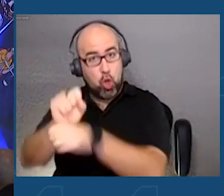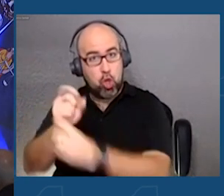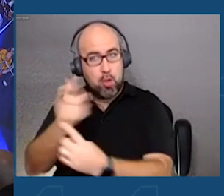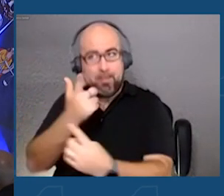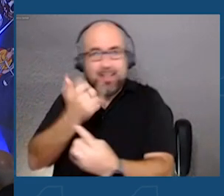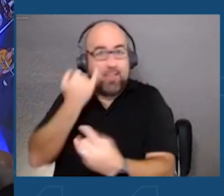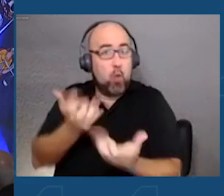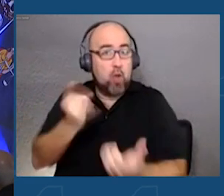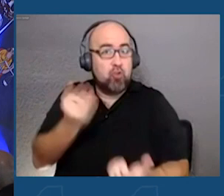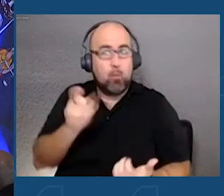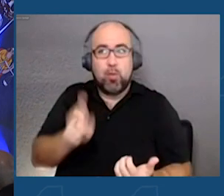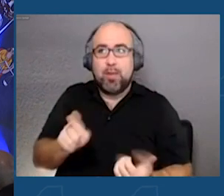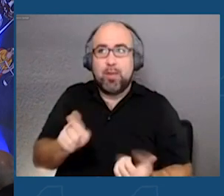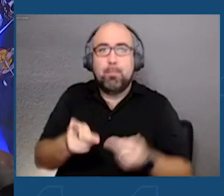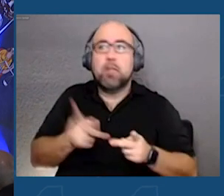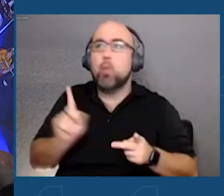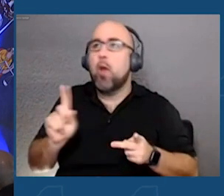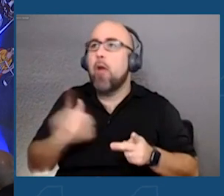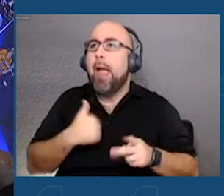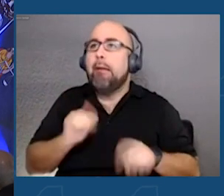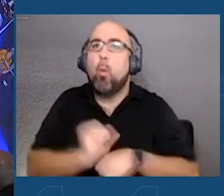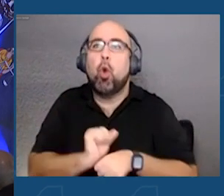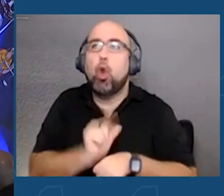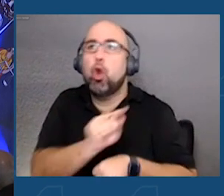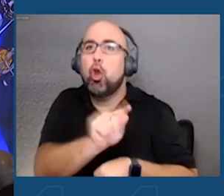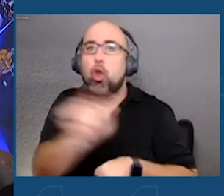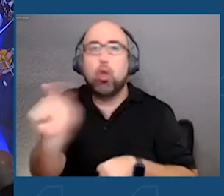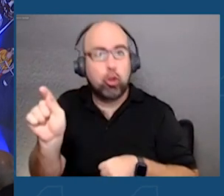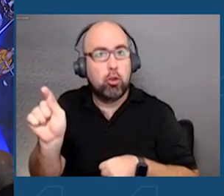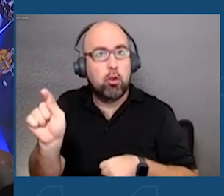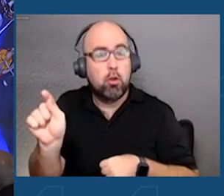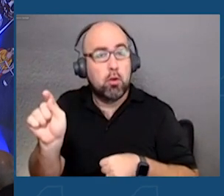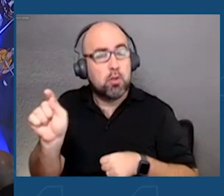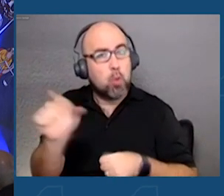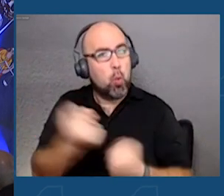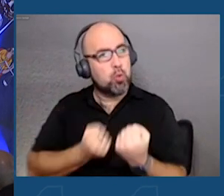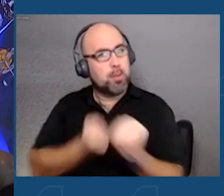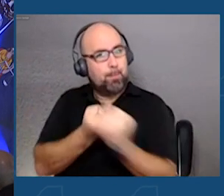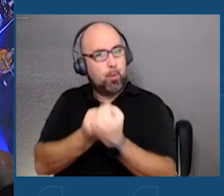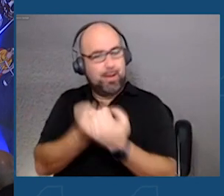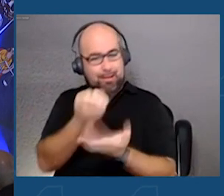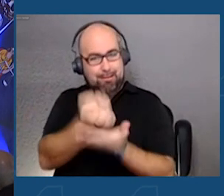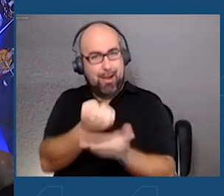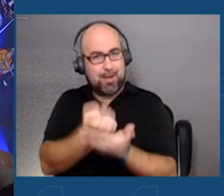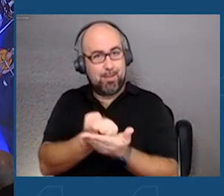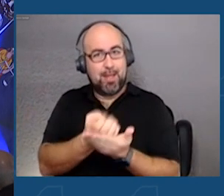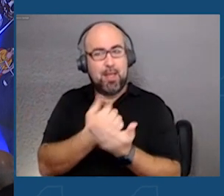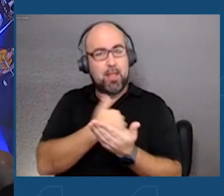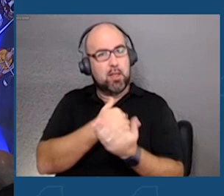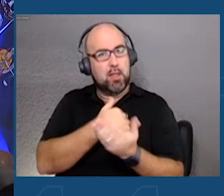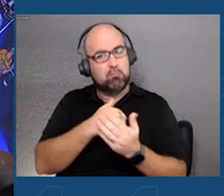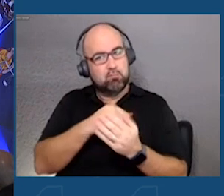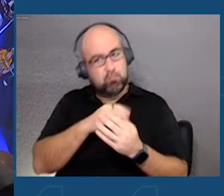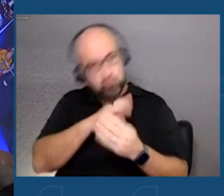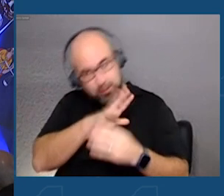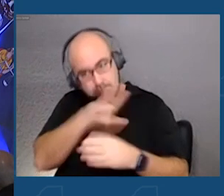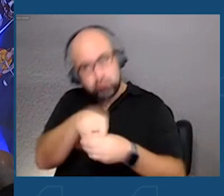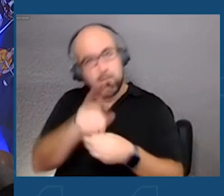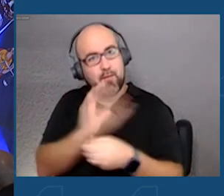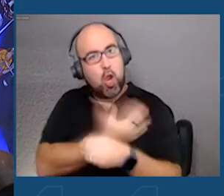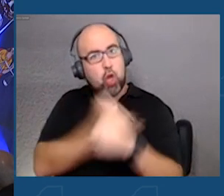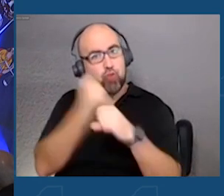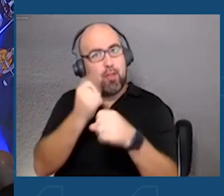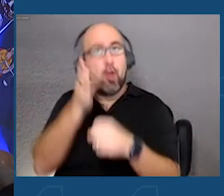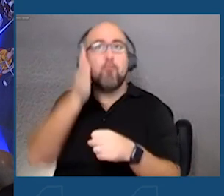so supporting an economy and leading into our strength and investing into a future-focused economy, but again, doing that with equity